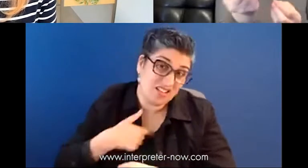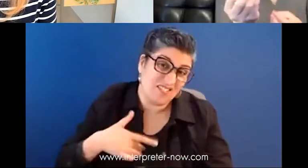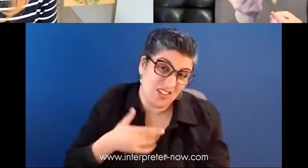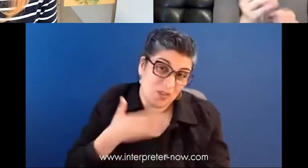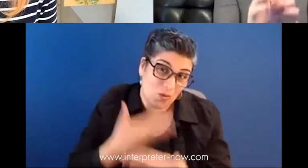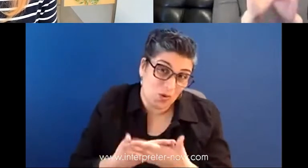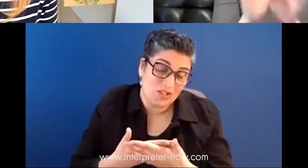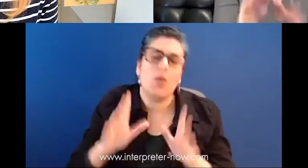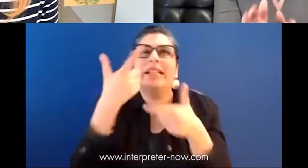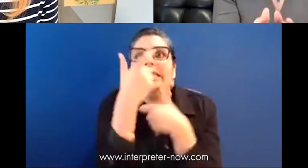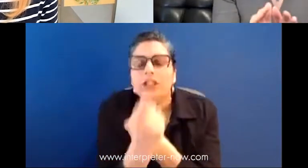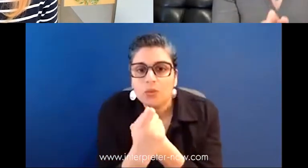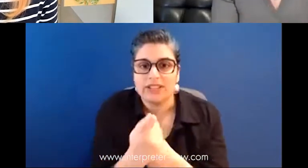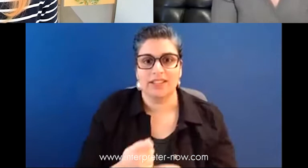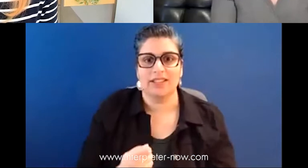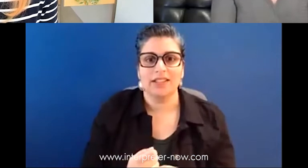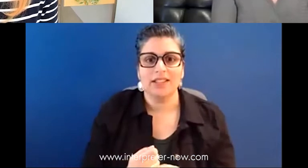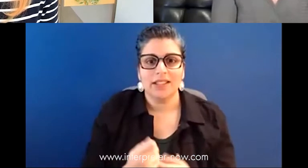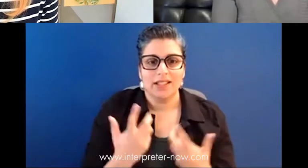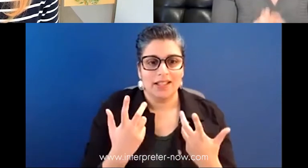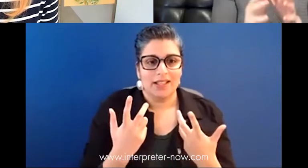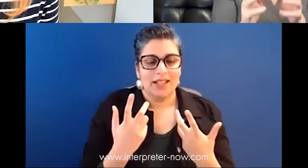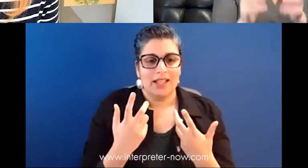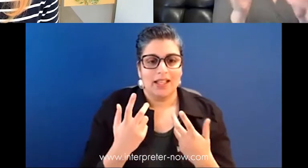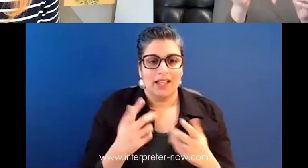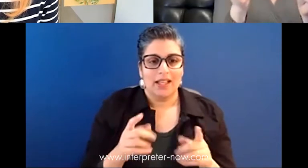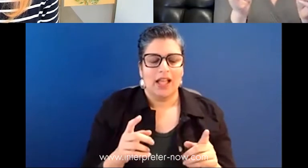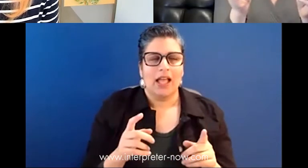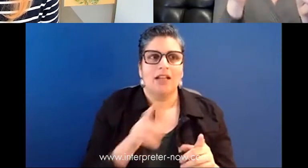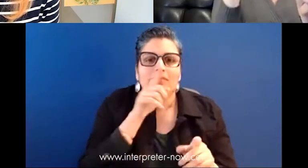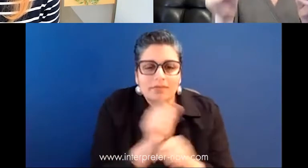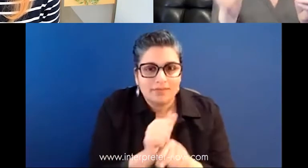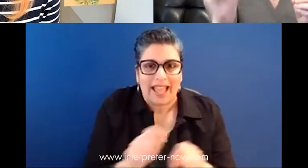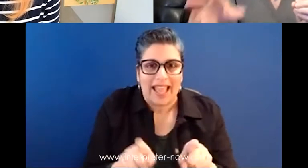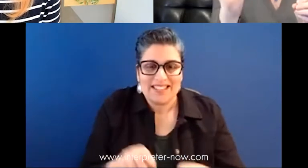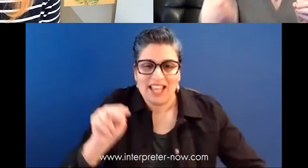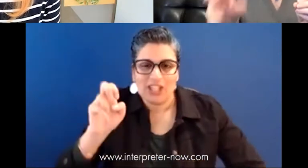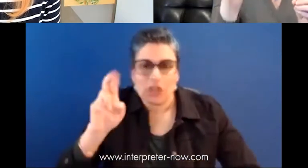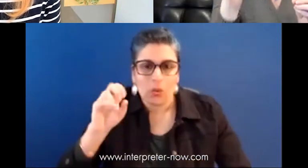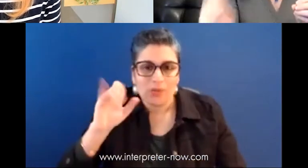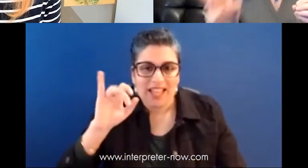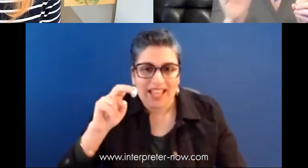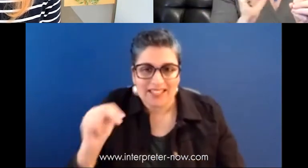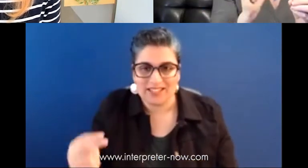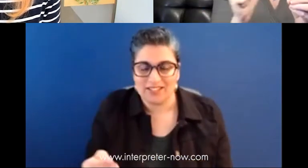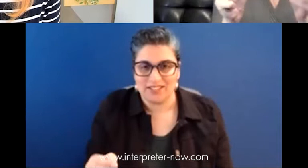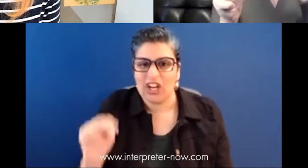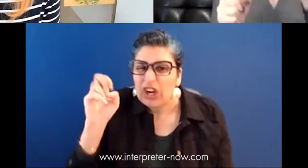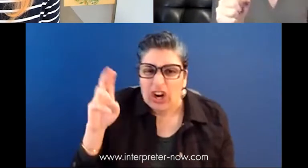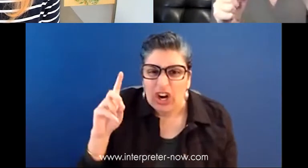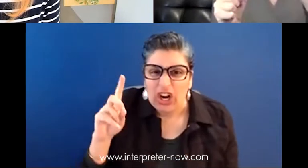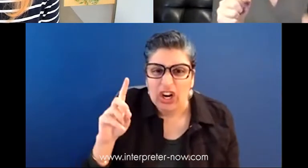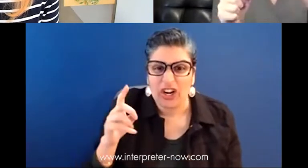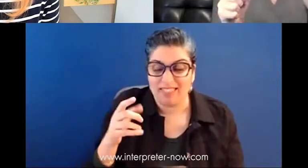it's interesting, this is purely a little neuroscience nerdery. It's interesting that the reward to get us to do things again